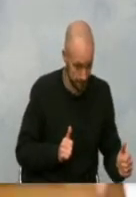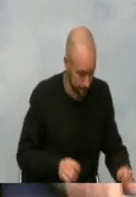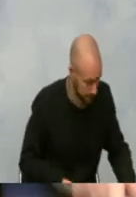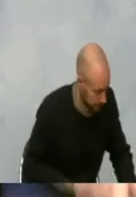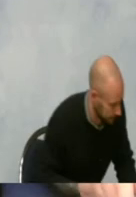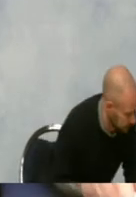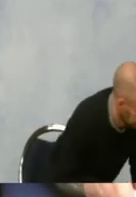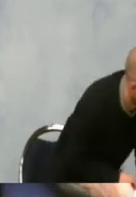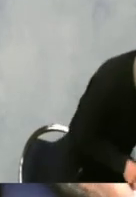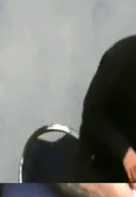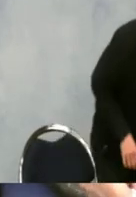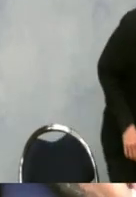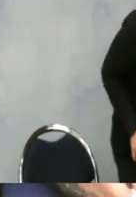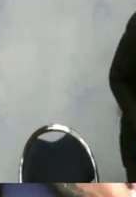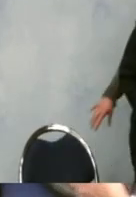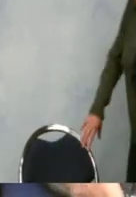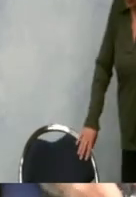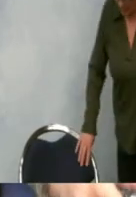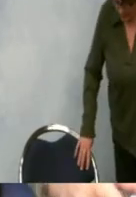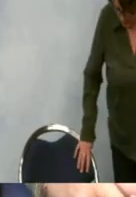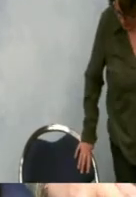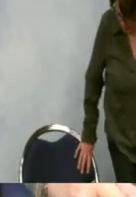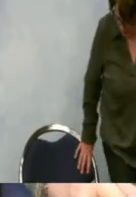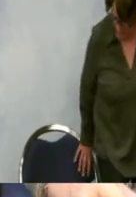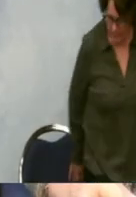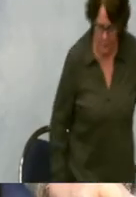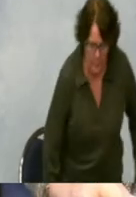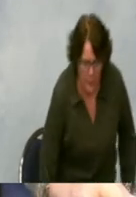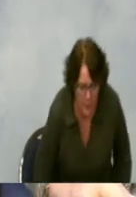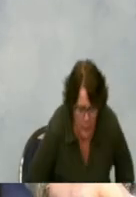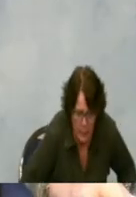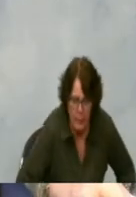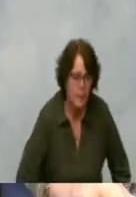Thank you, Paul. Are there any questions or comments?